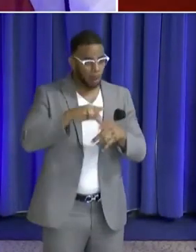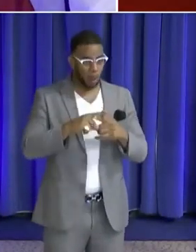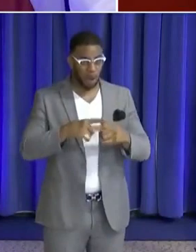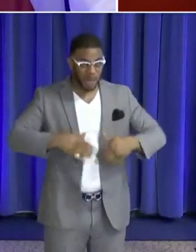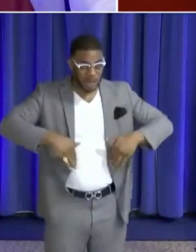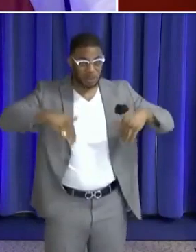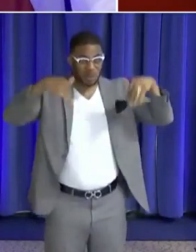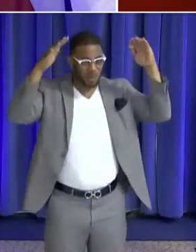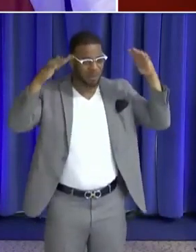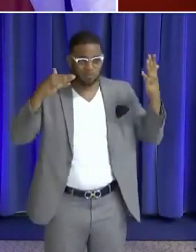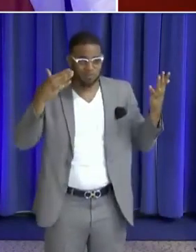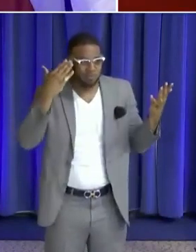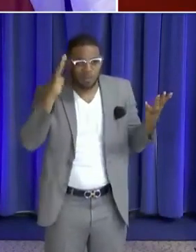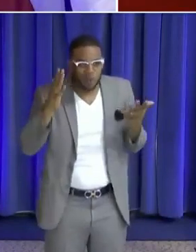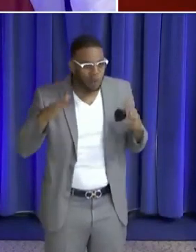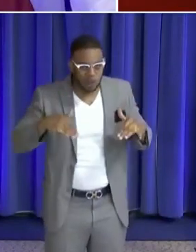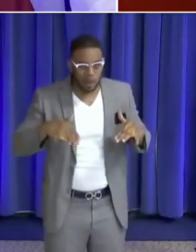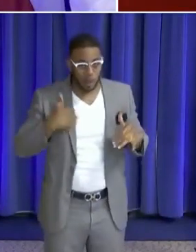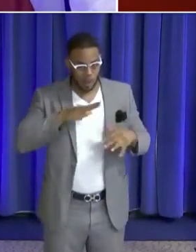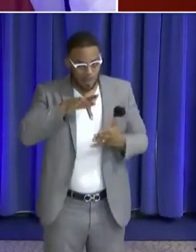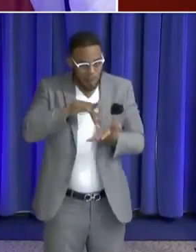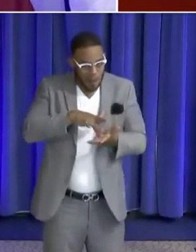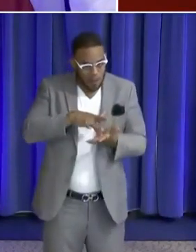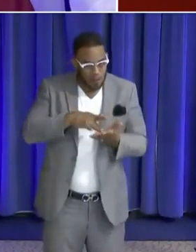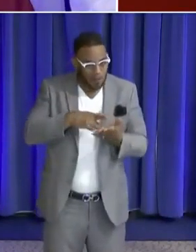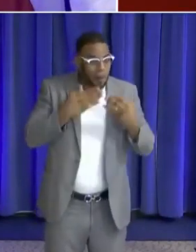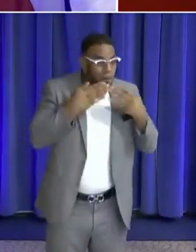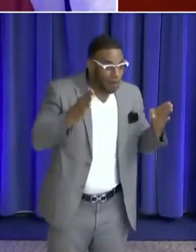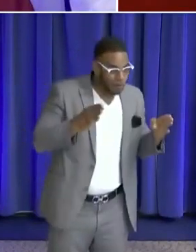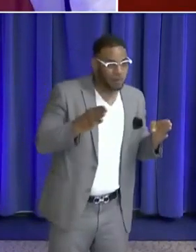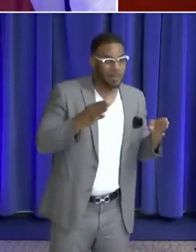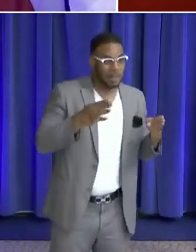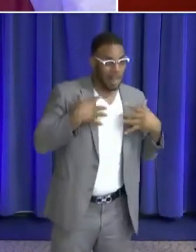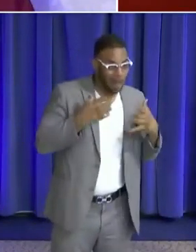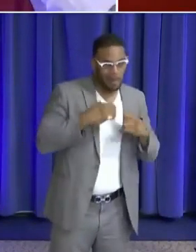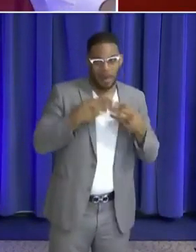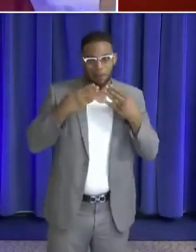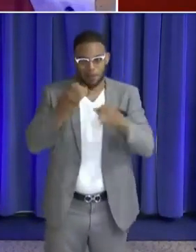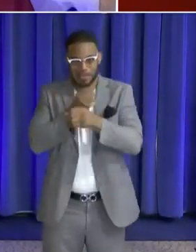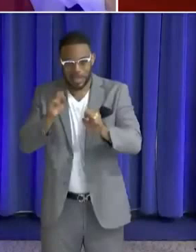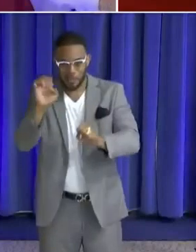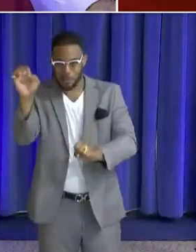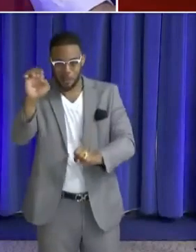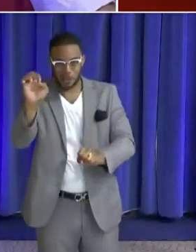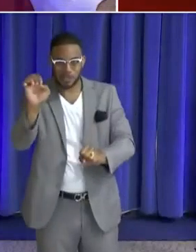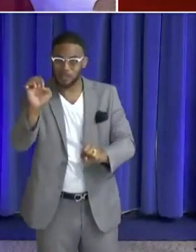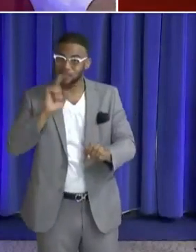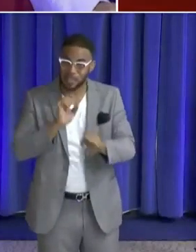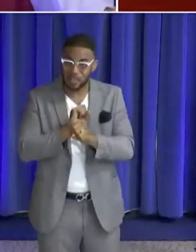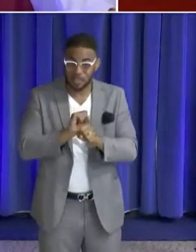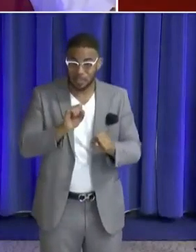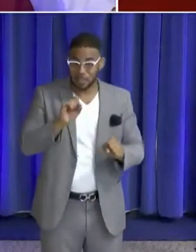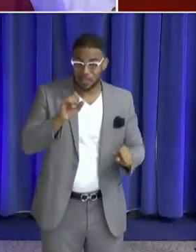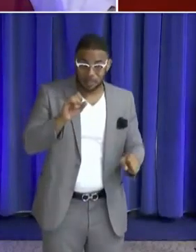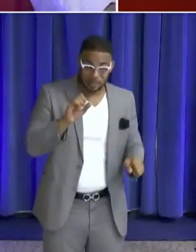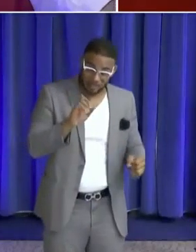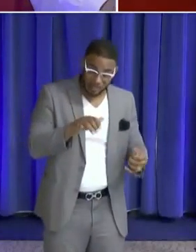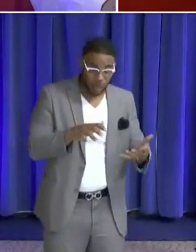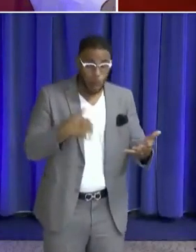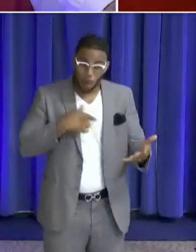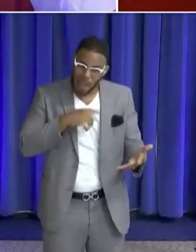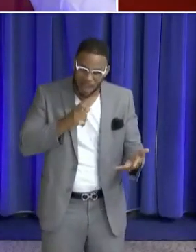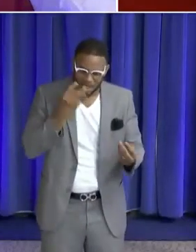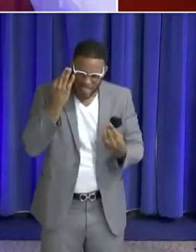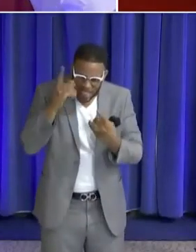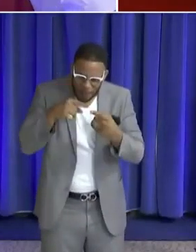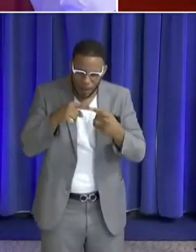while we're right in the middle of a public health and public safety emergency, actually, we have to